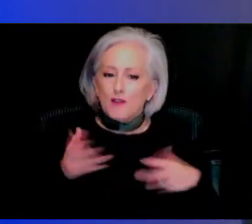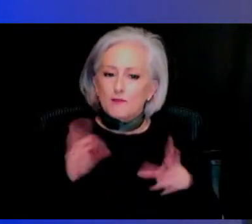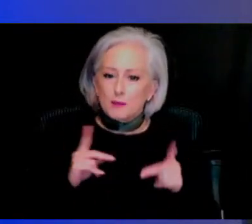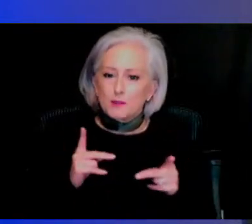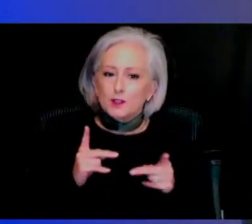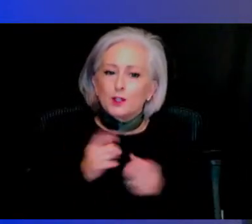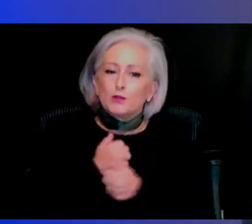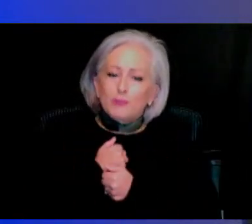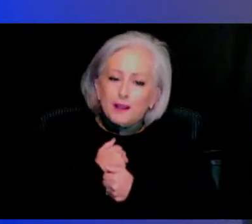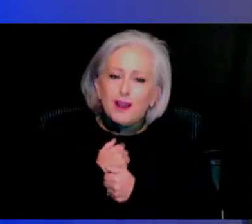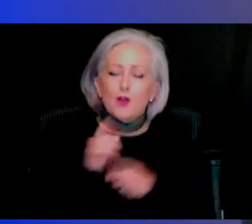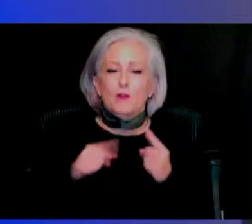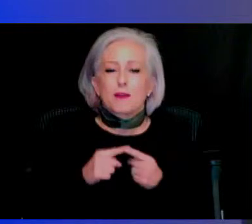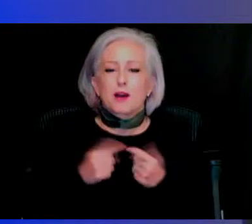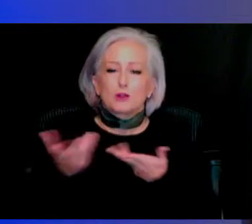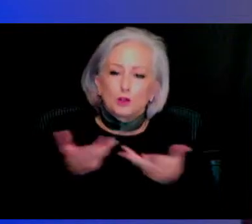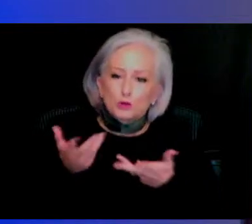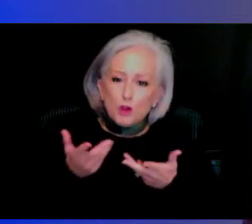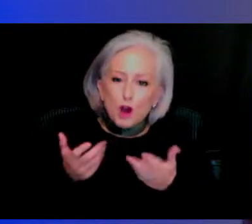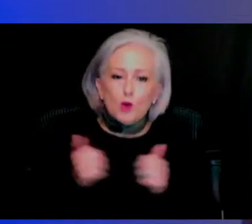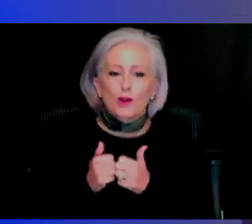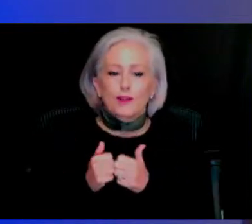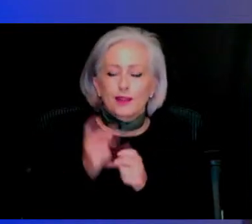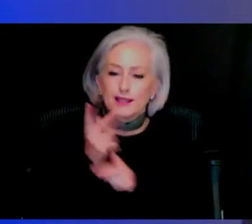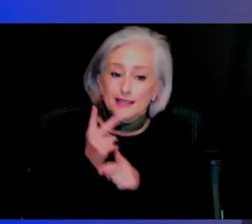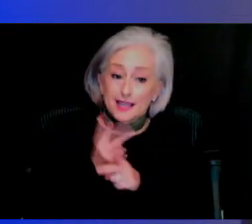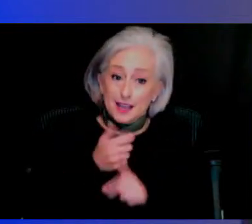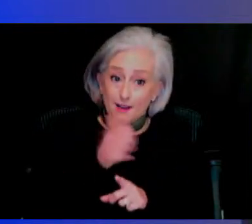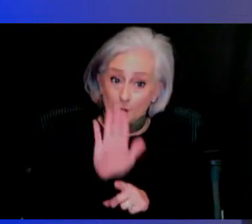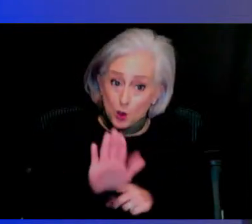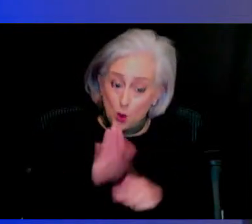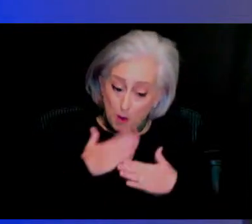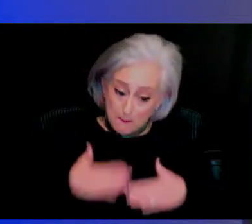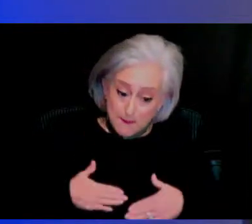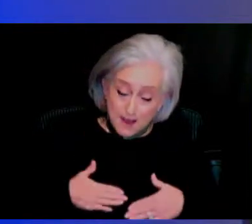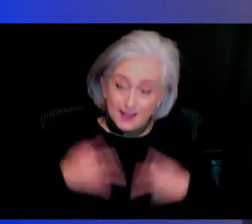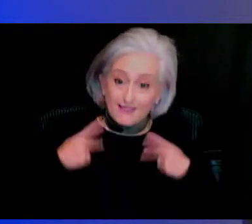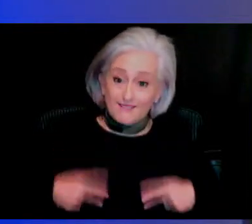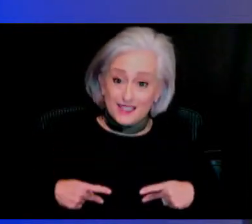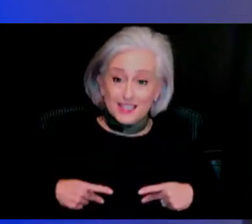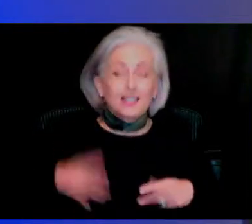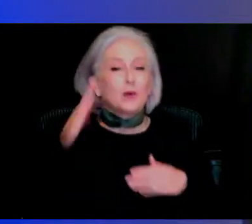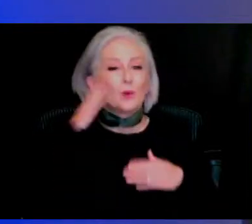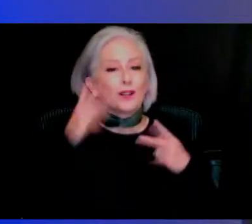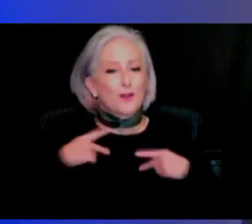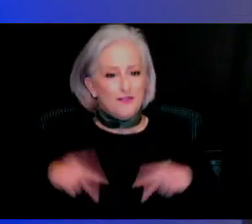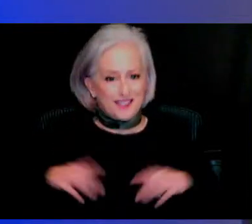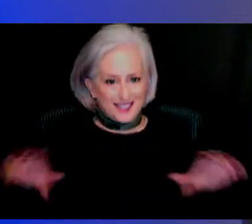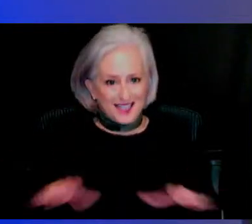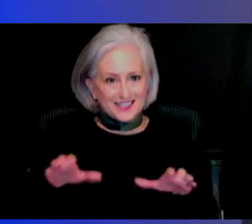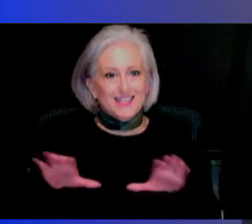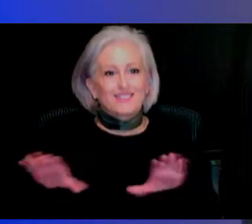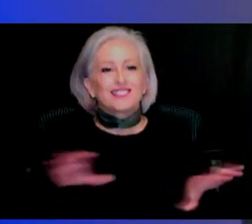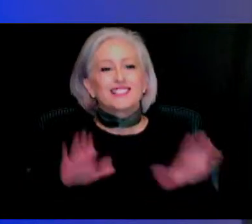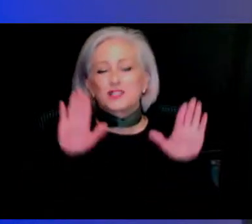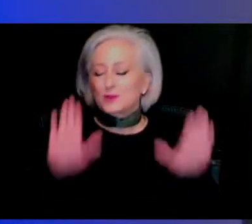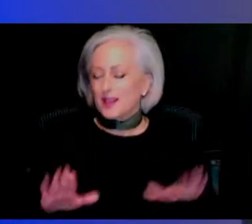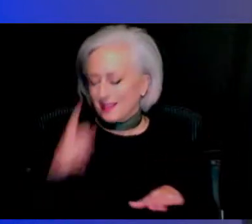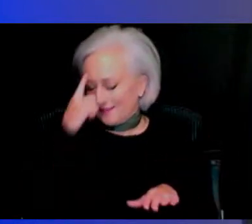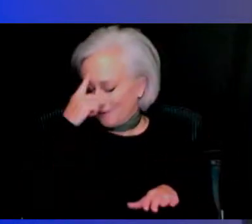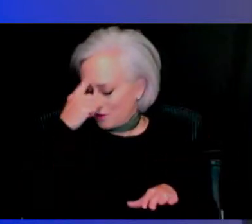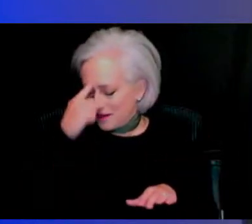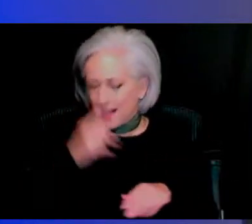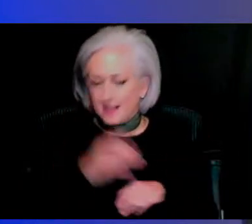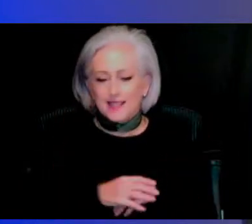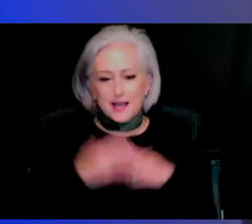you are doing things to take care of your body, both physically. We all know that physical activity does do a great thing for our mind, but to do things to